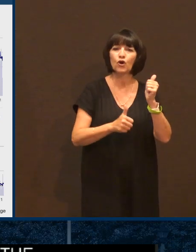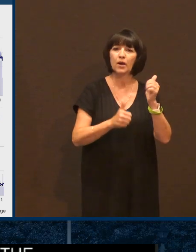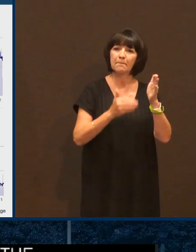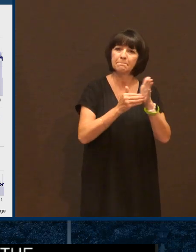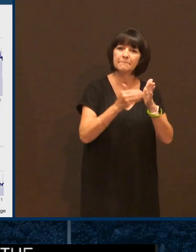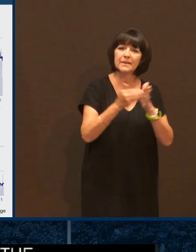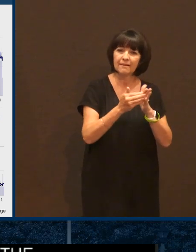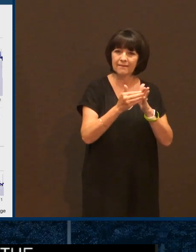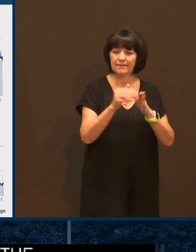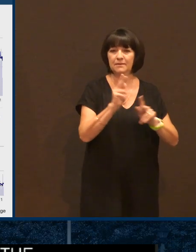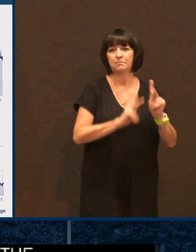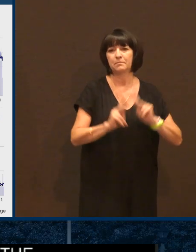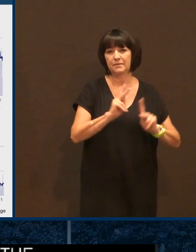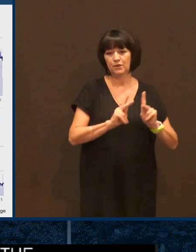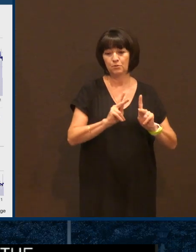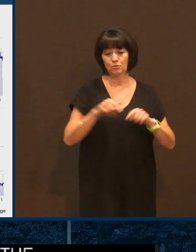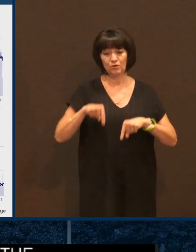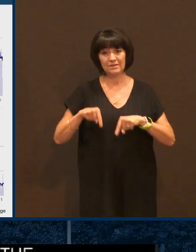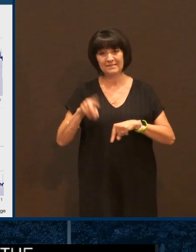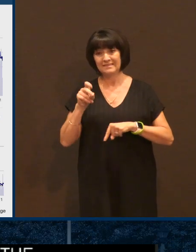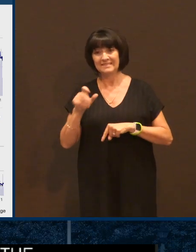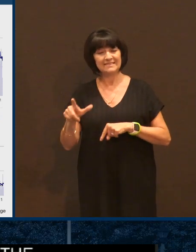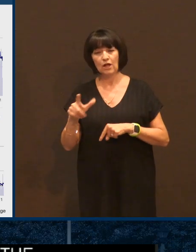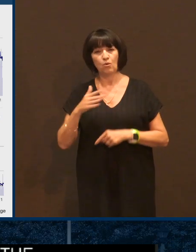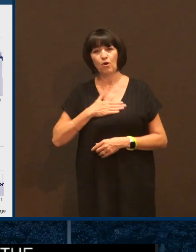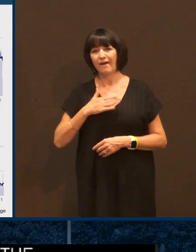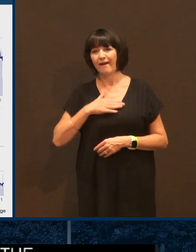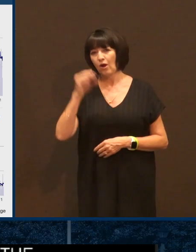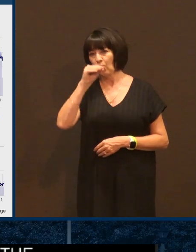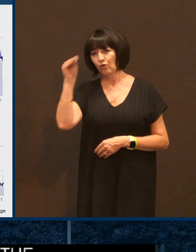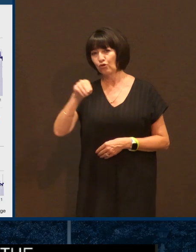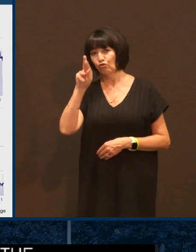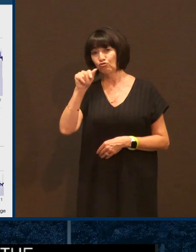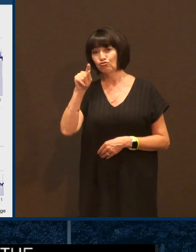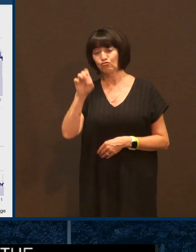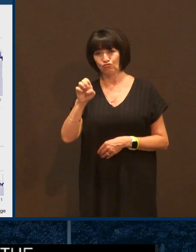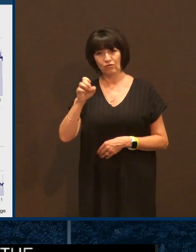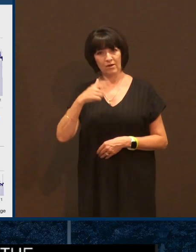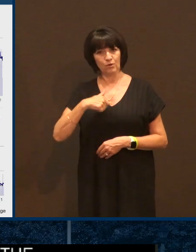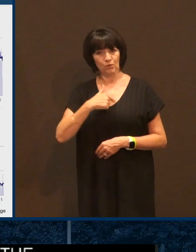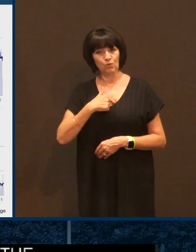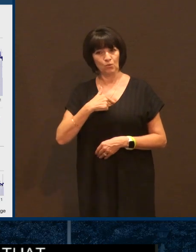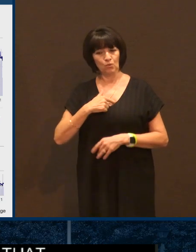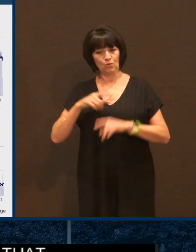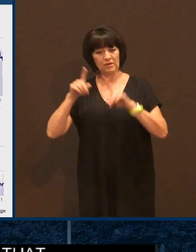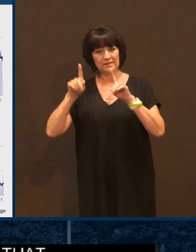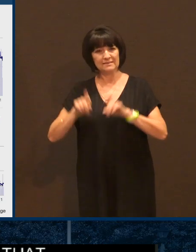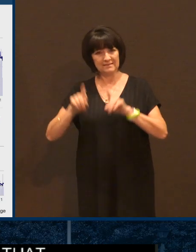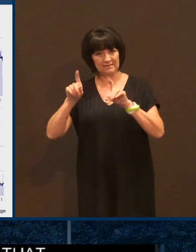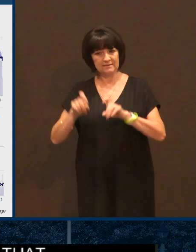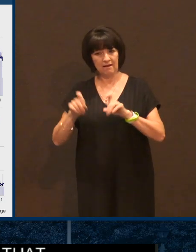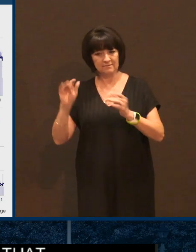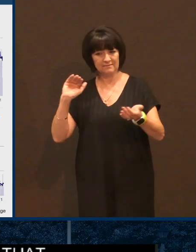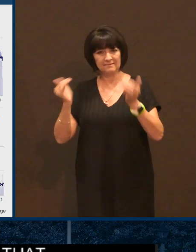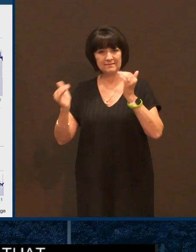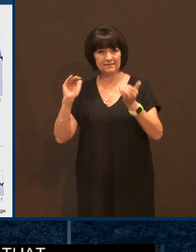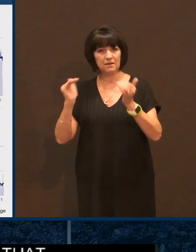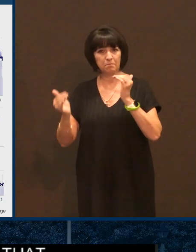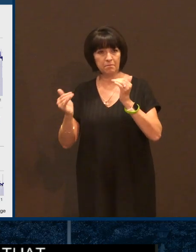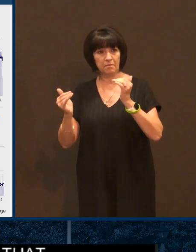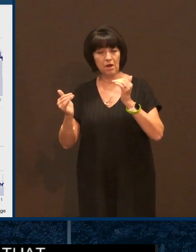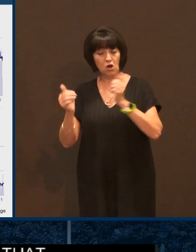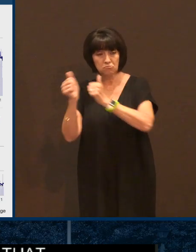Delaware is testing at a rate pretty significantly relative to other